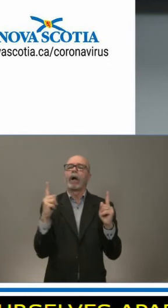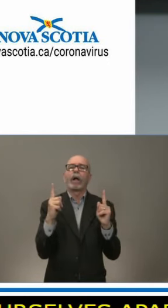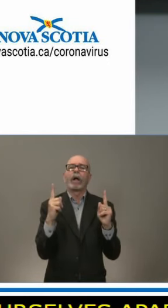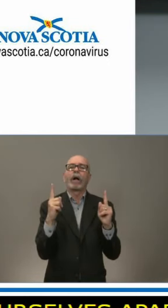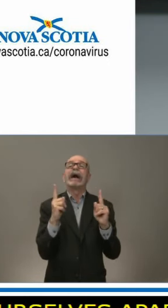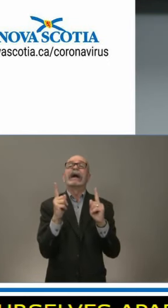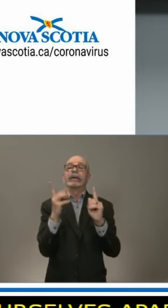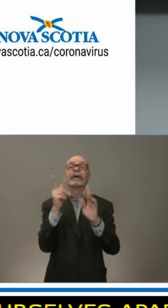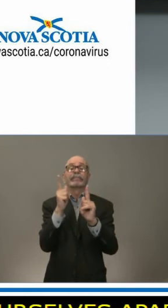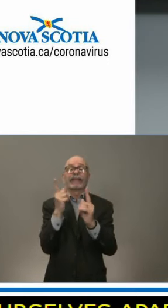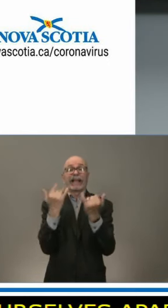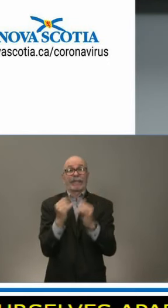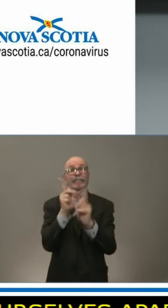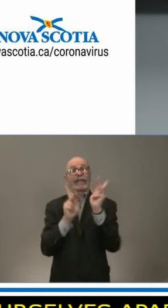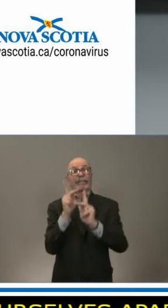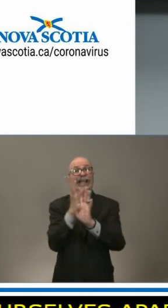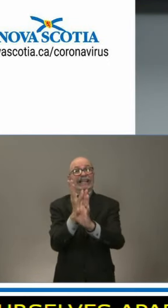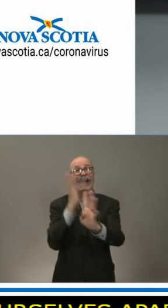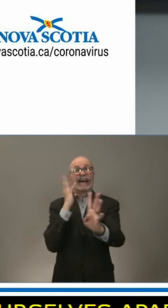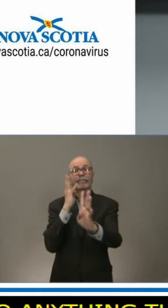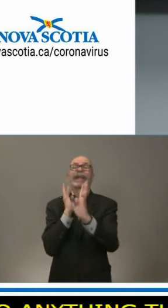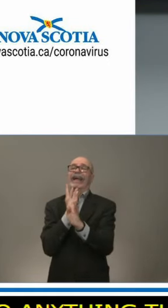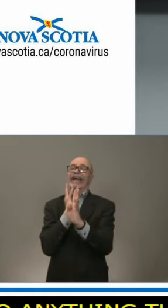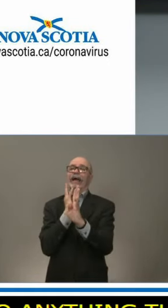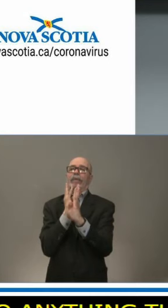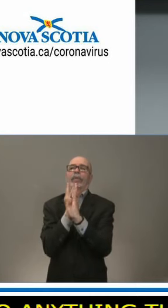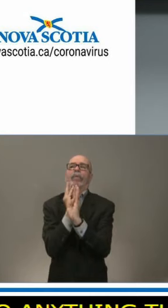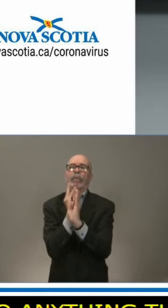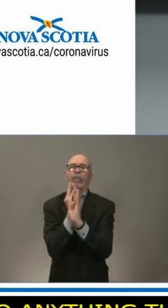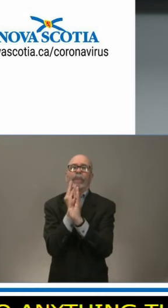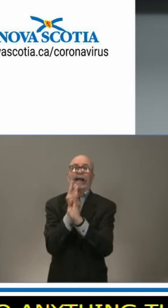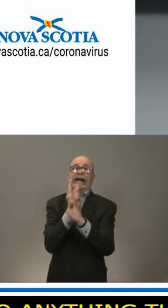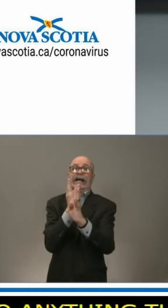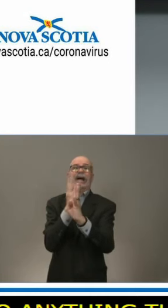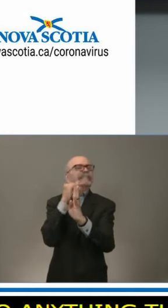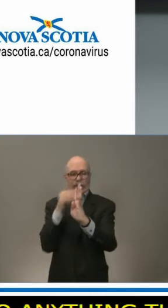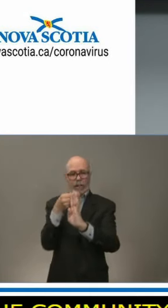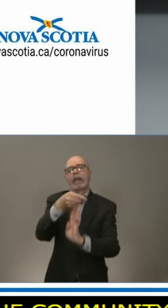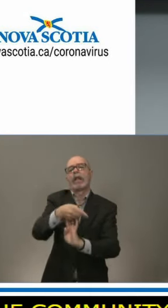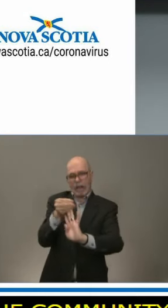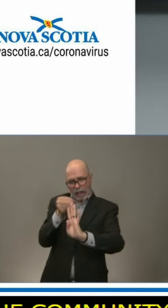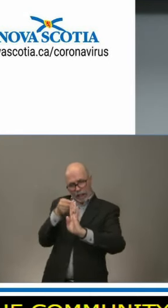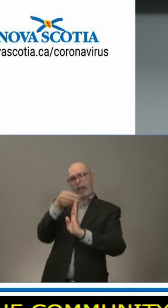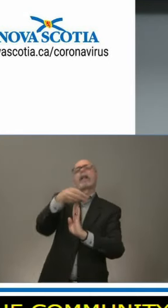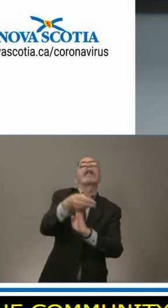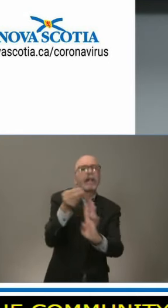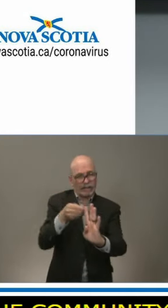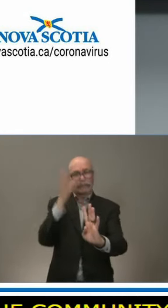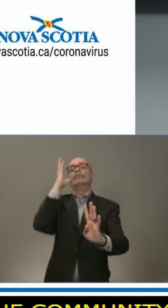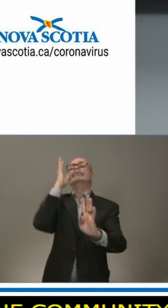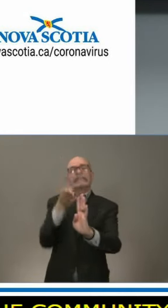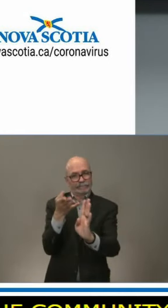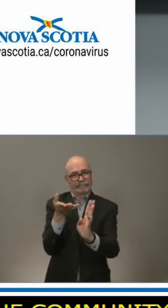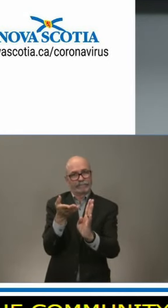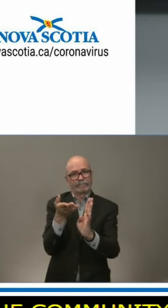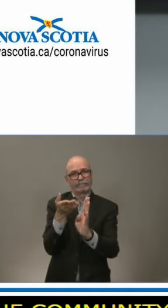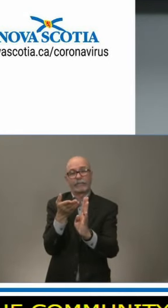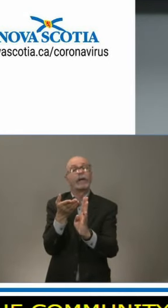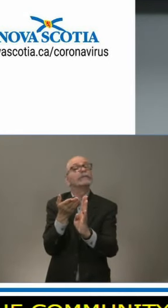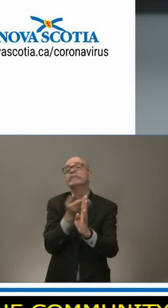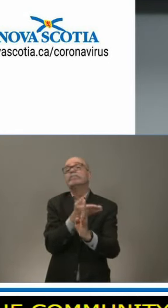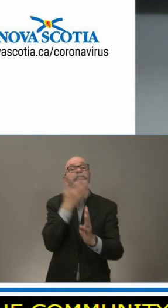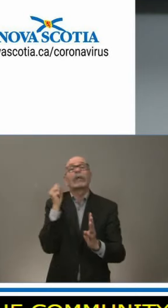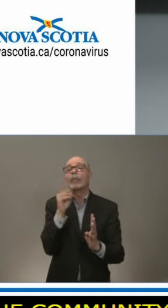one another just is where the virus spreads. That is why we need to separate, keep as much to our homes as much as